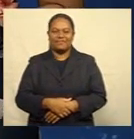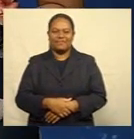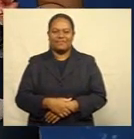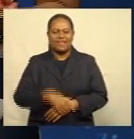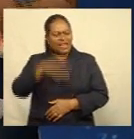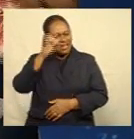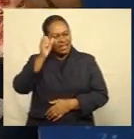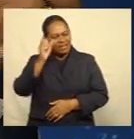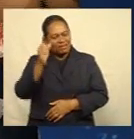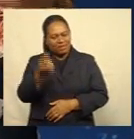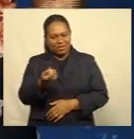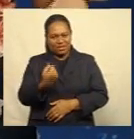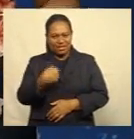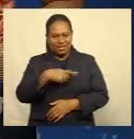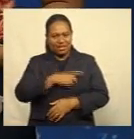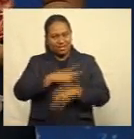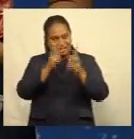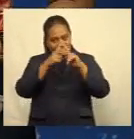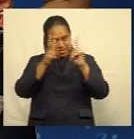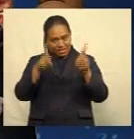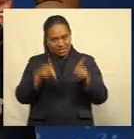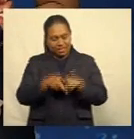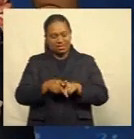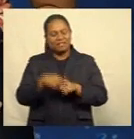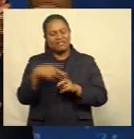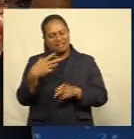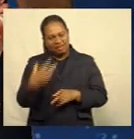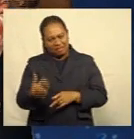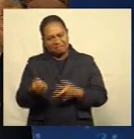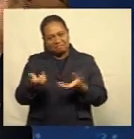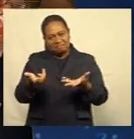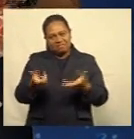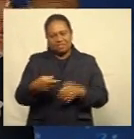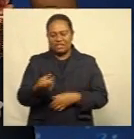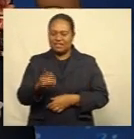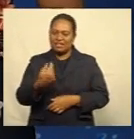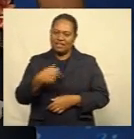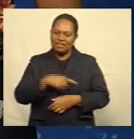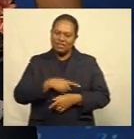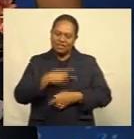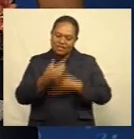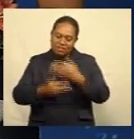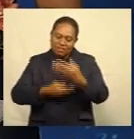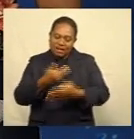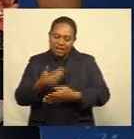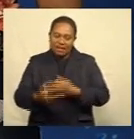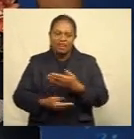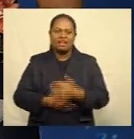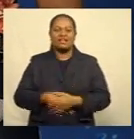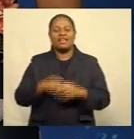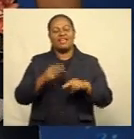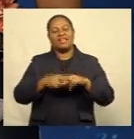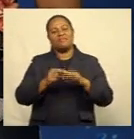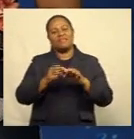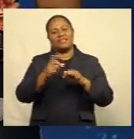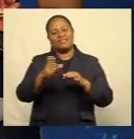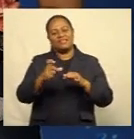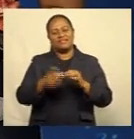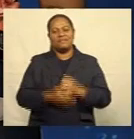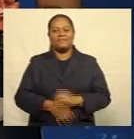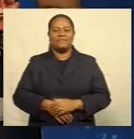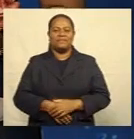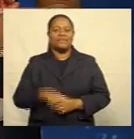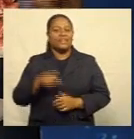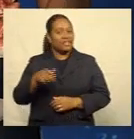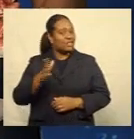Remember to send us pictures if you have, thank you. And if you haven't, then send it with a small description to our FBC News Facebook page.